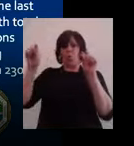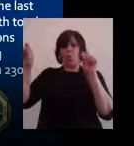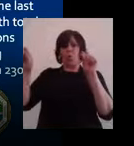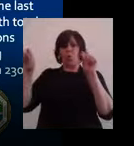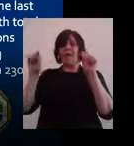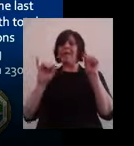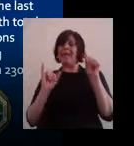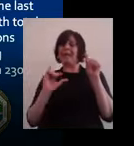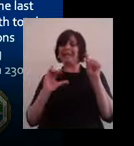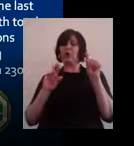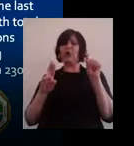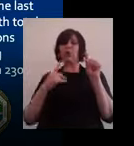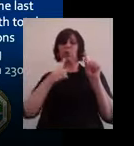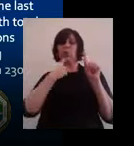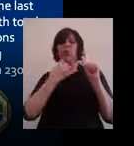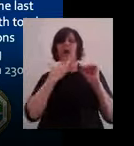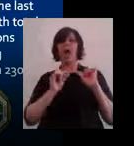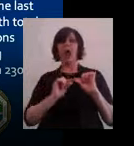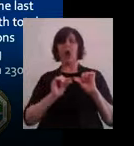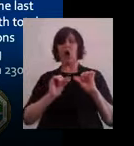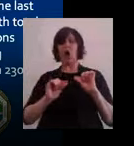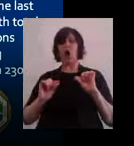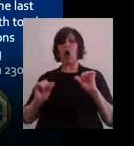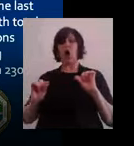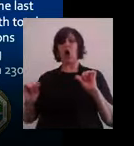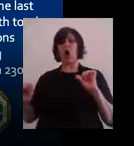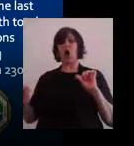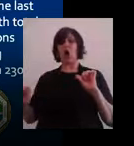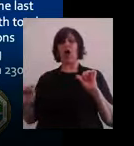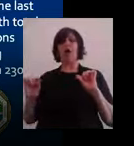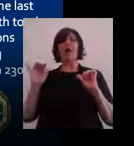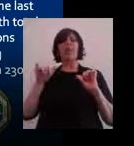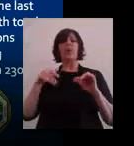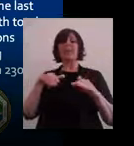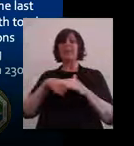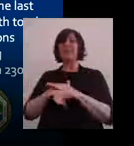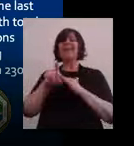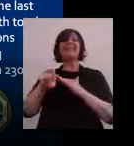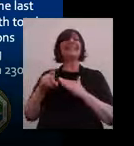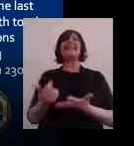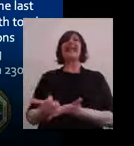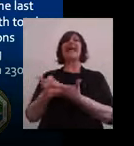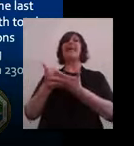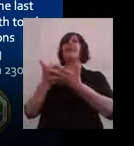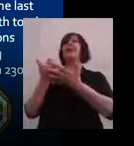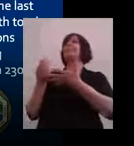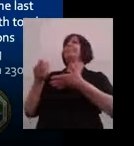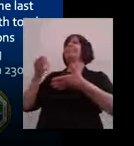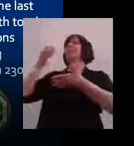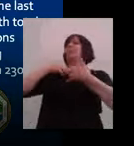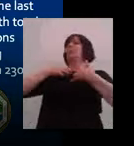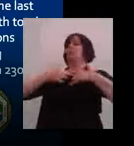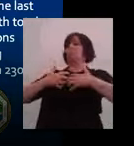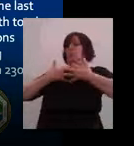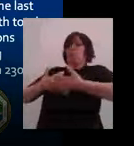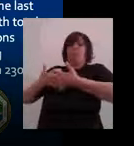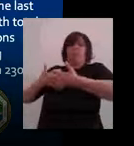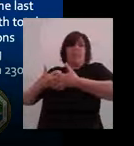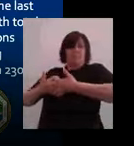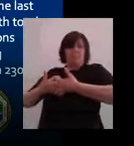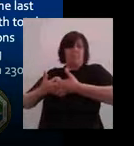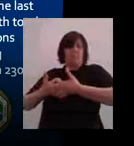red, and then those admissions that need some type of airway assistance in green, starting from April